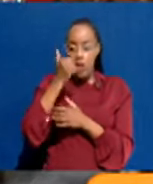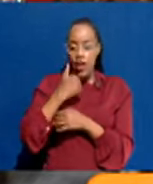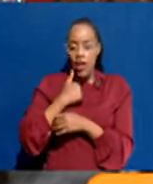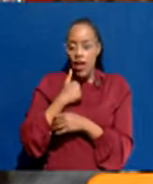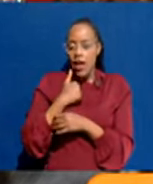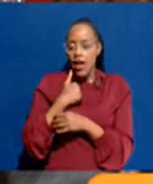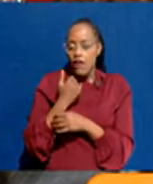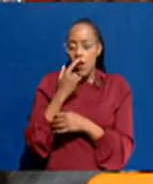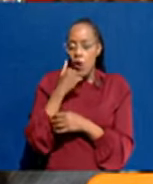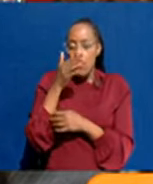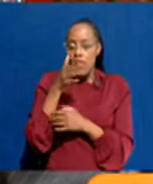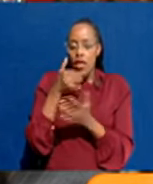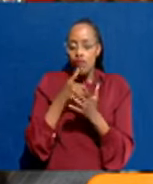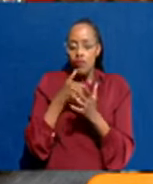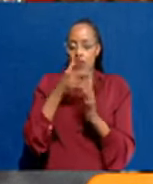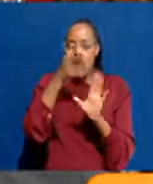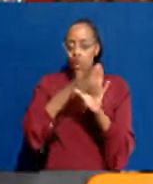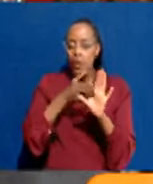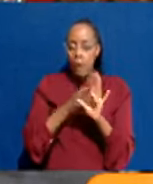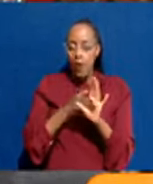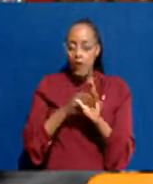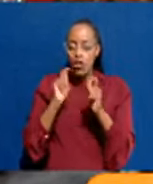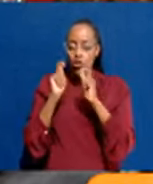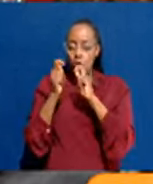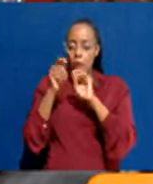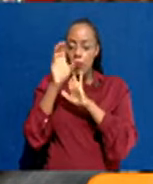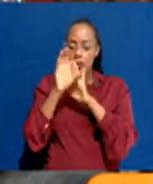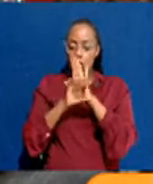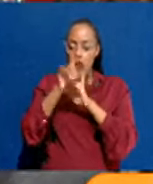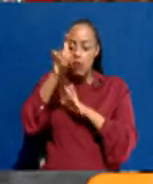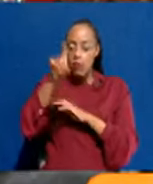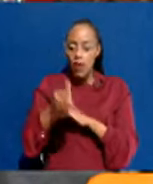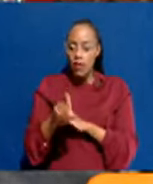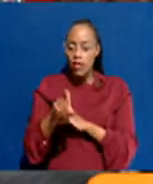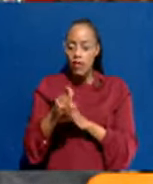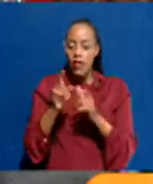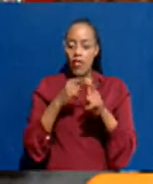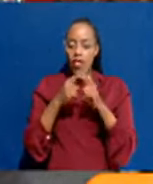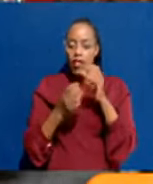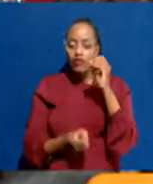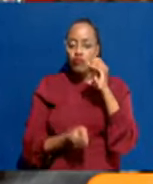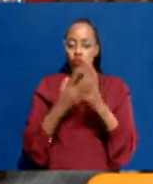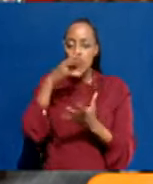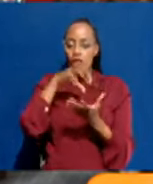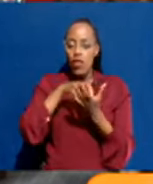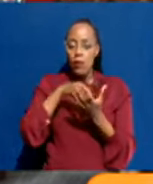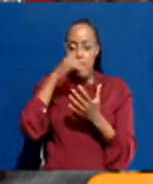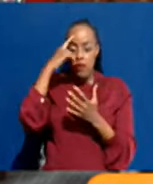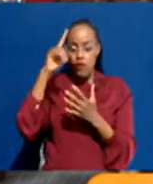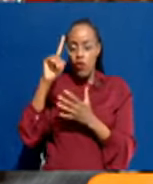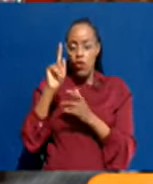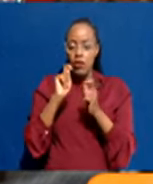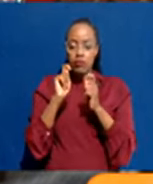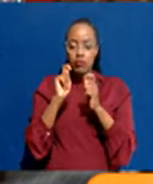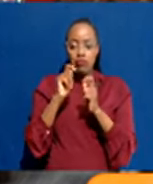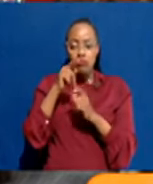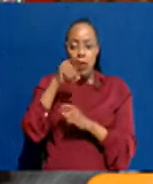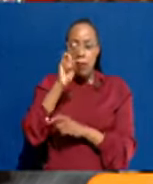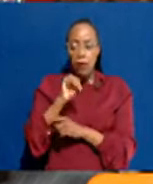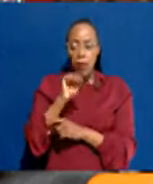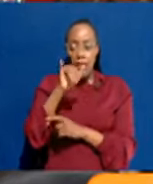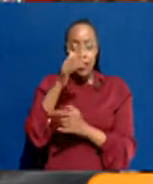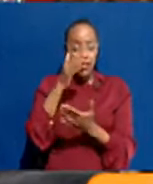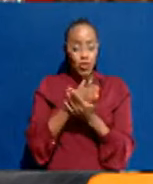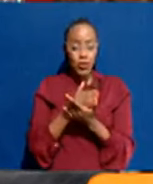constitution. You had to amend the constitution in order to create a post of prime minister. That's a